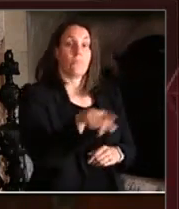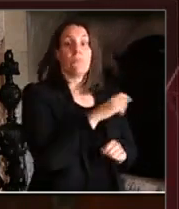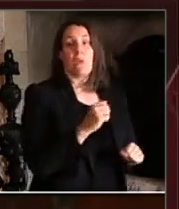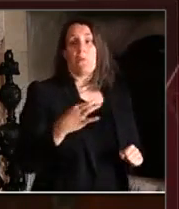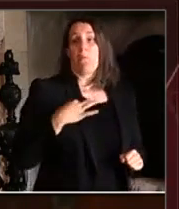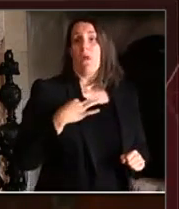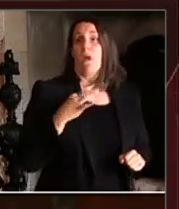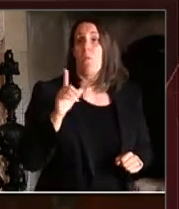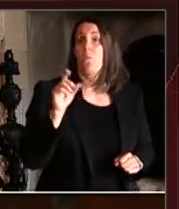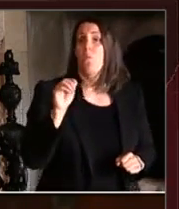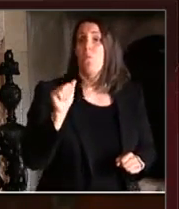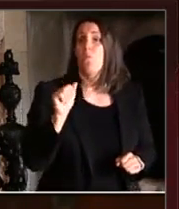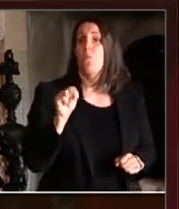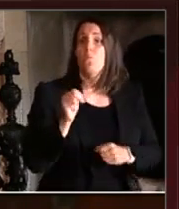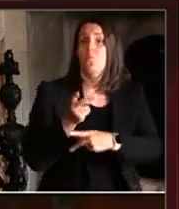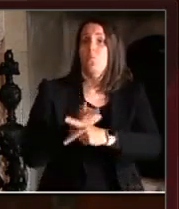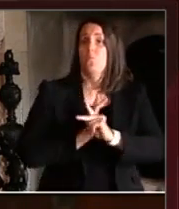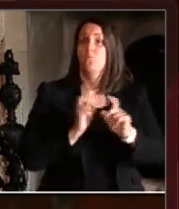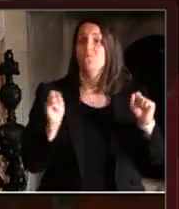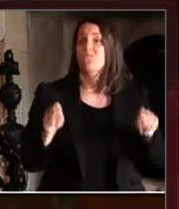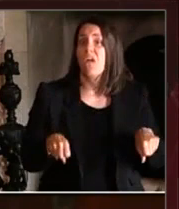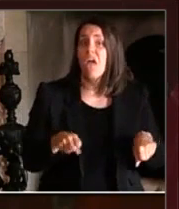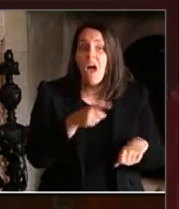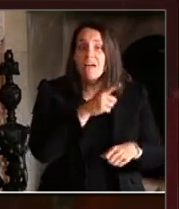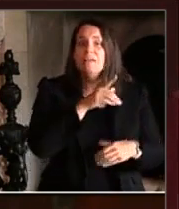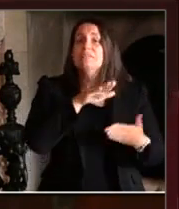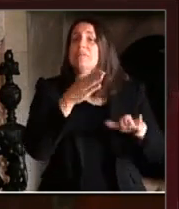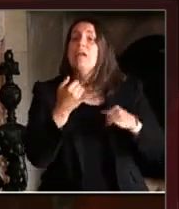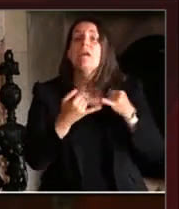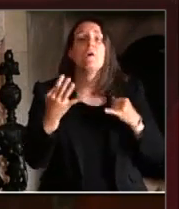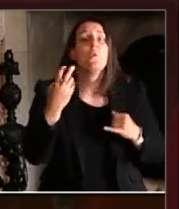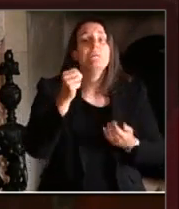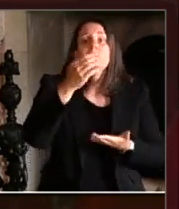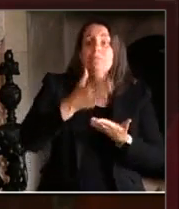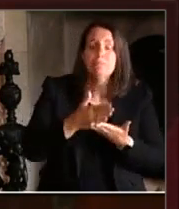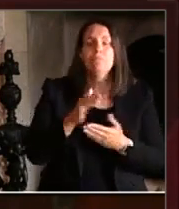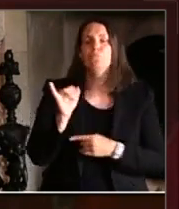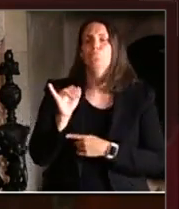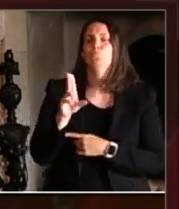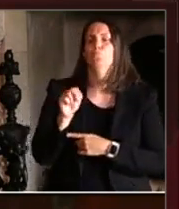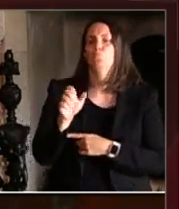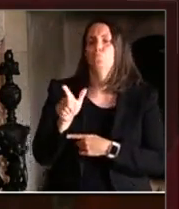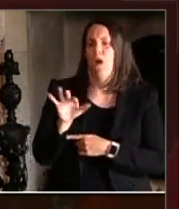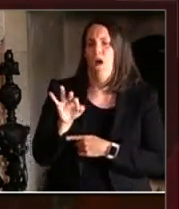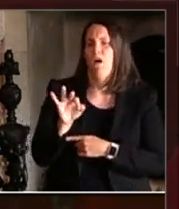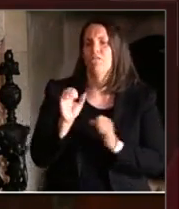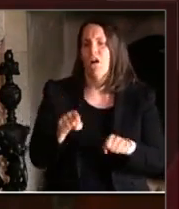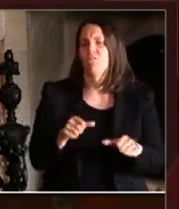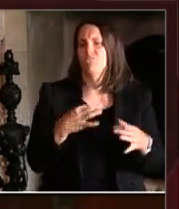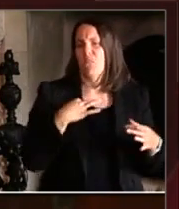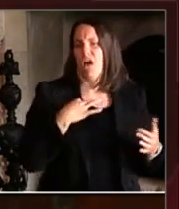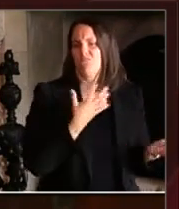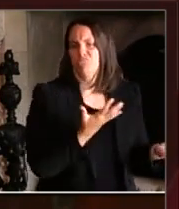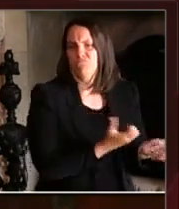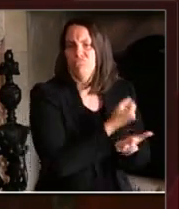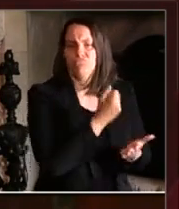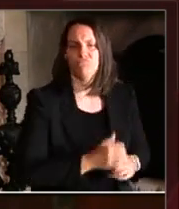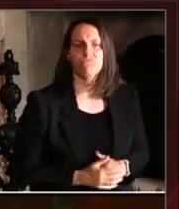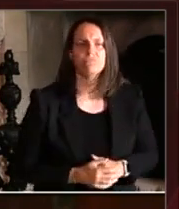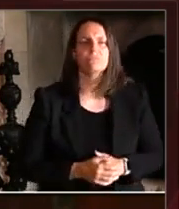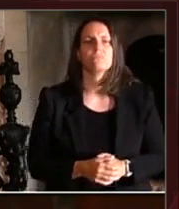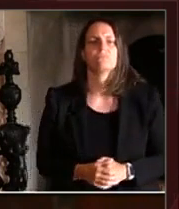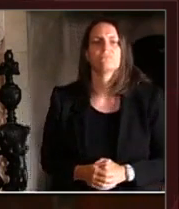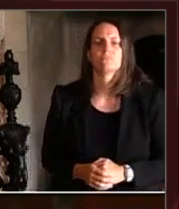$15 million food security initiative to the $200 million Roots to Recovery grant program for local government